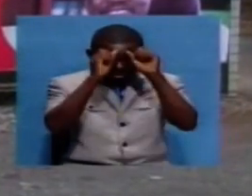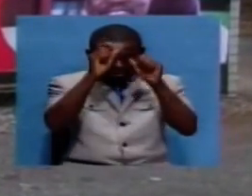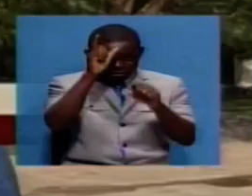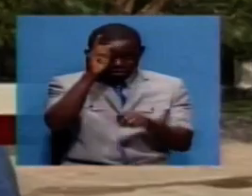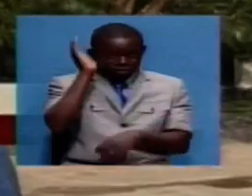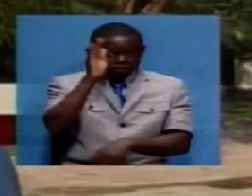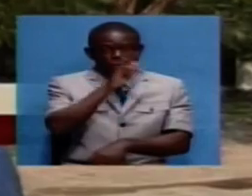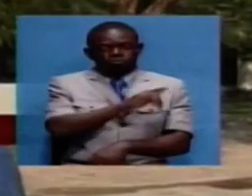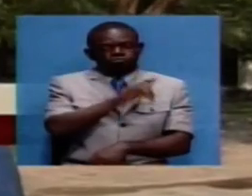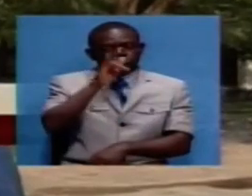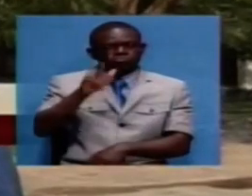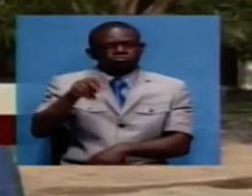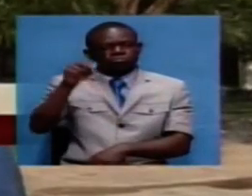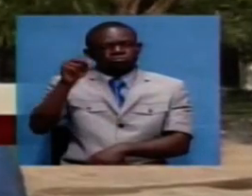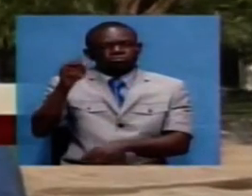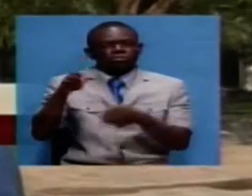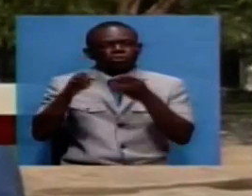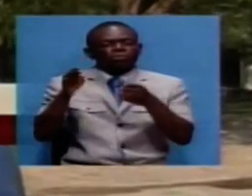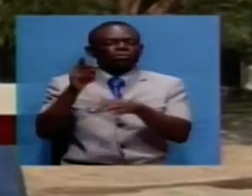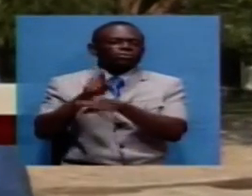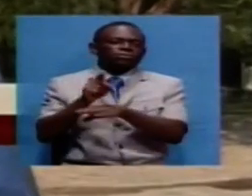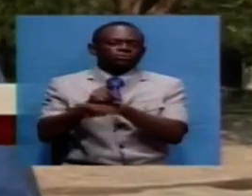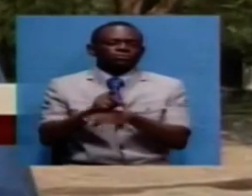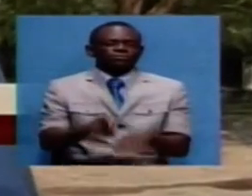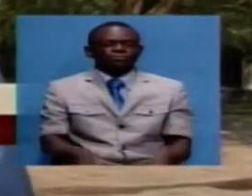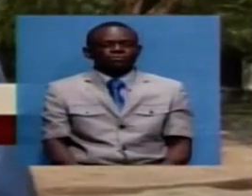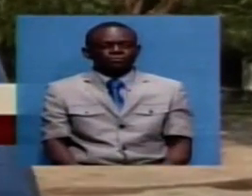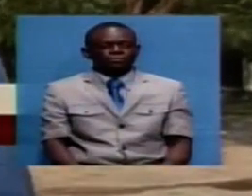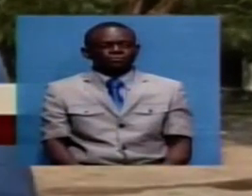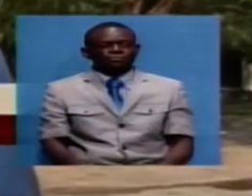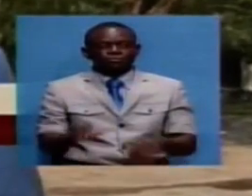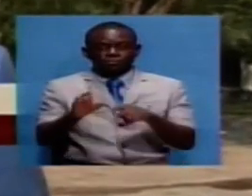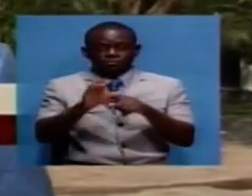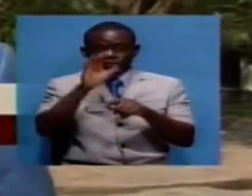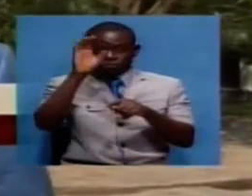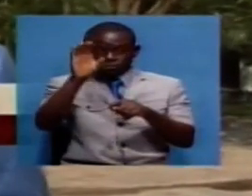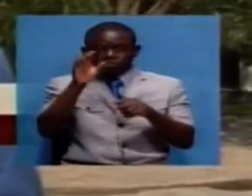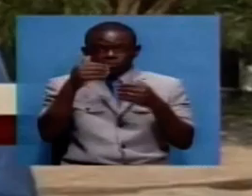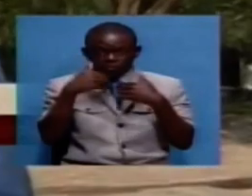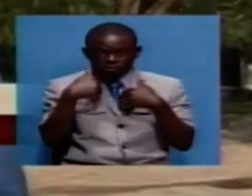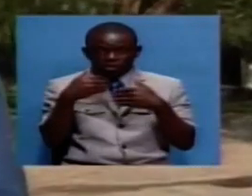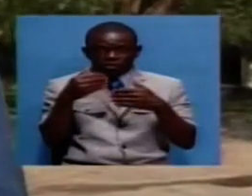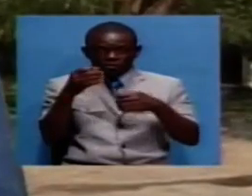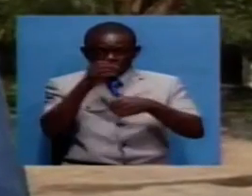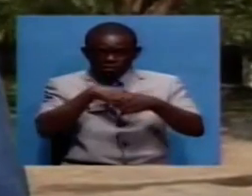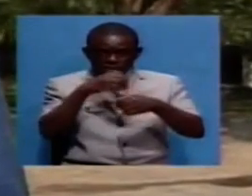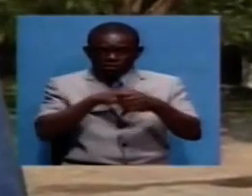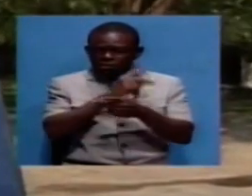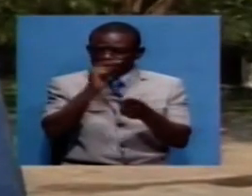project. With this kind of investment on the Copper Belt, it is more than certain that the economy of the Copper